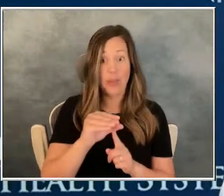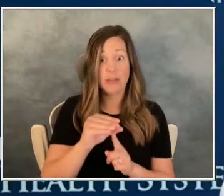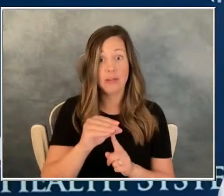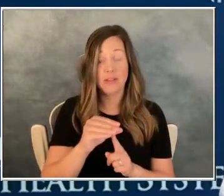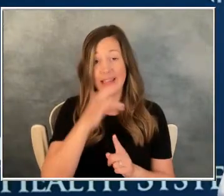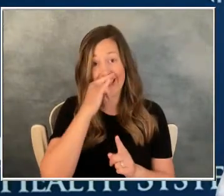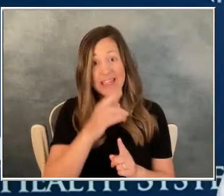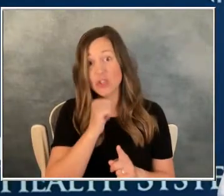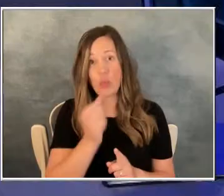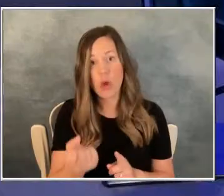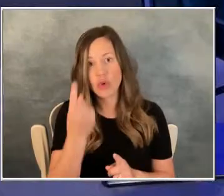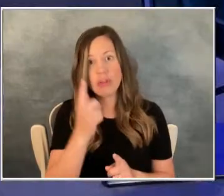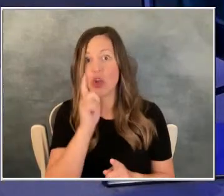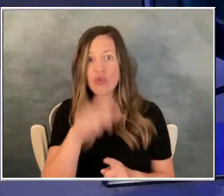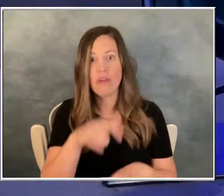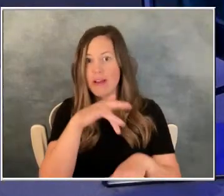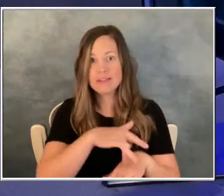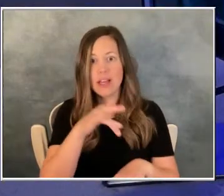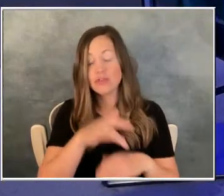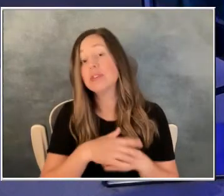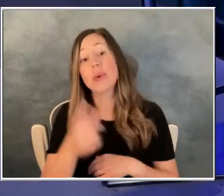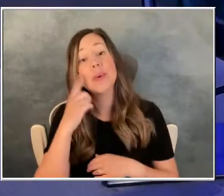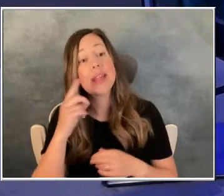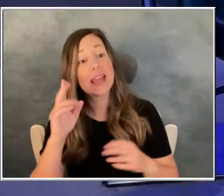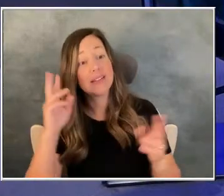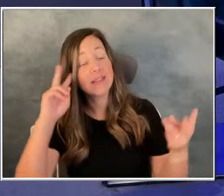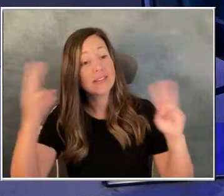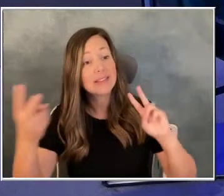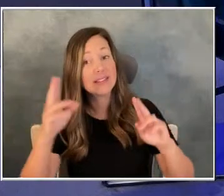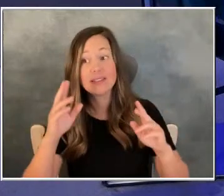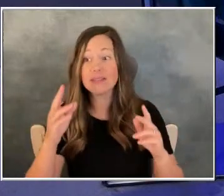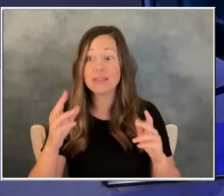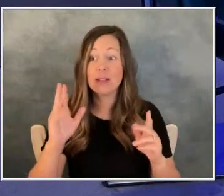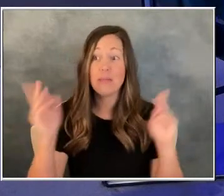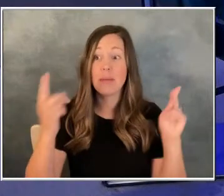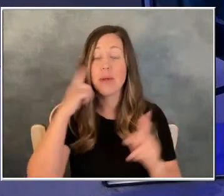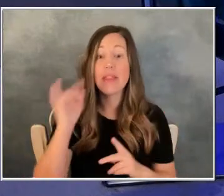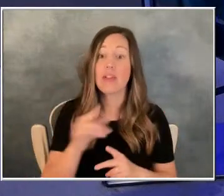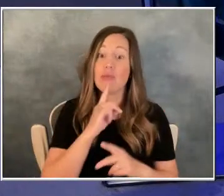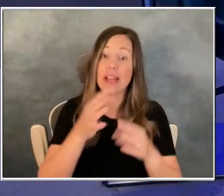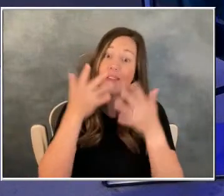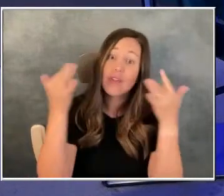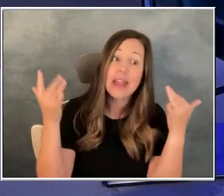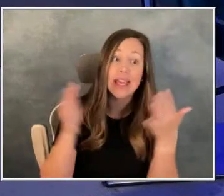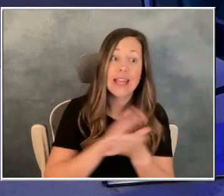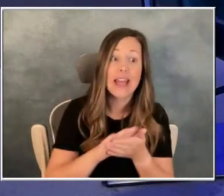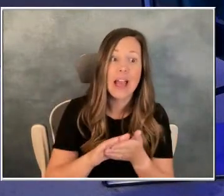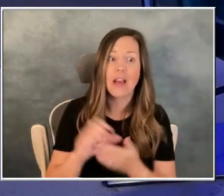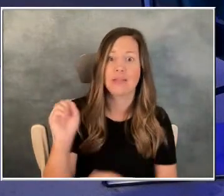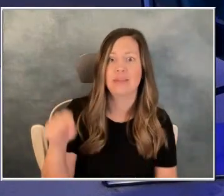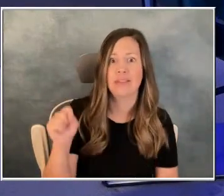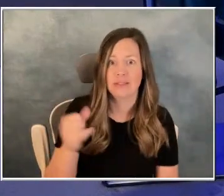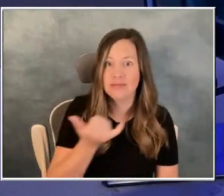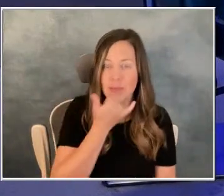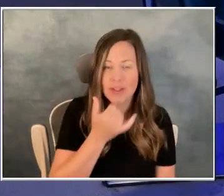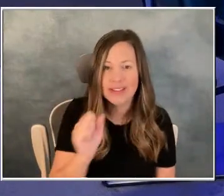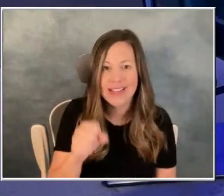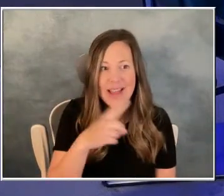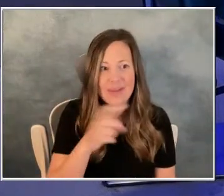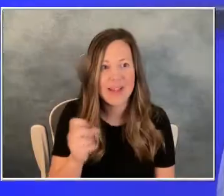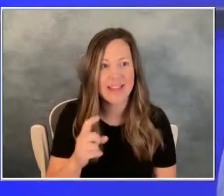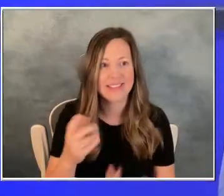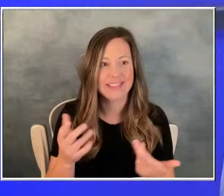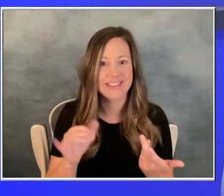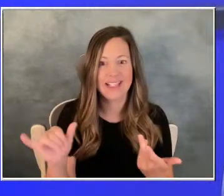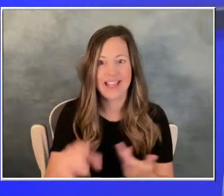it. Do you think it's a misnomer that people think they're the friendliest? Yes, it's a misnomer because, like Dr. Beaver